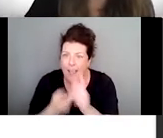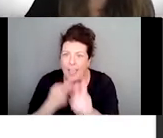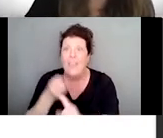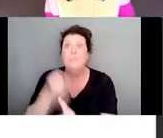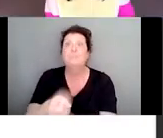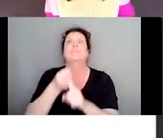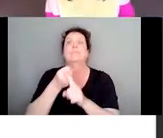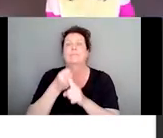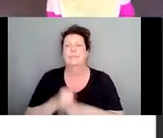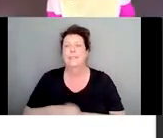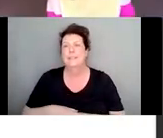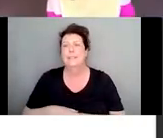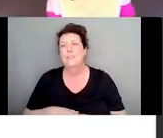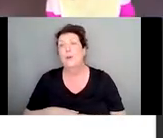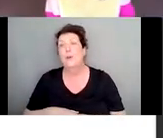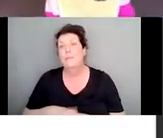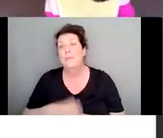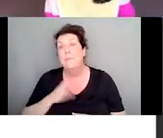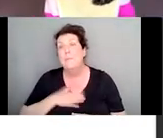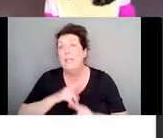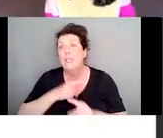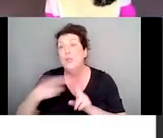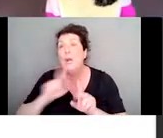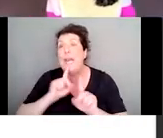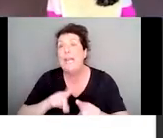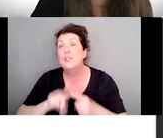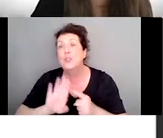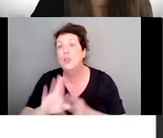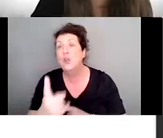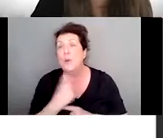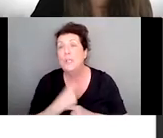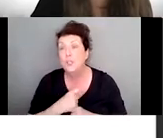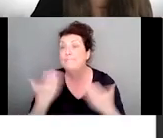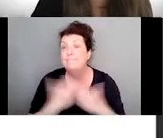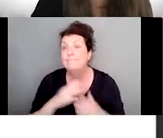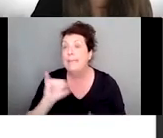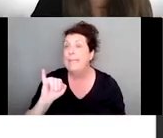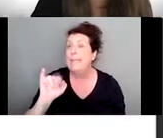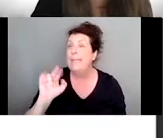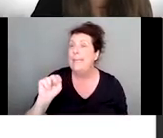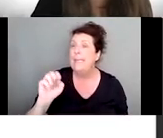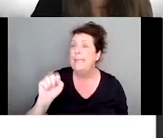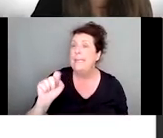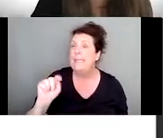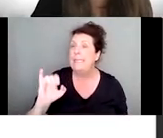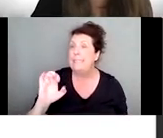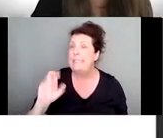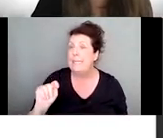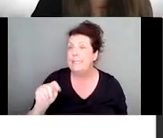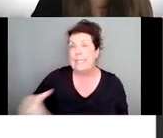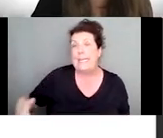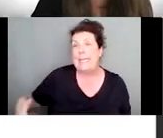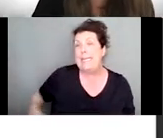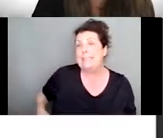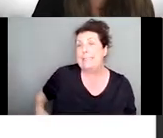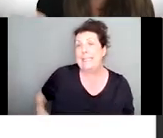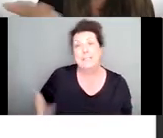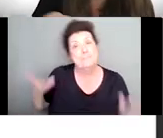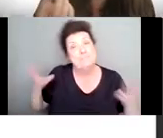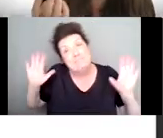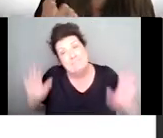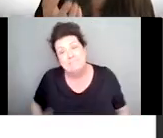short answer to that question. Um, okay. So my, my last, my last little question here is, um,